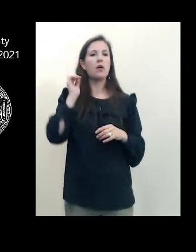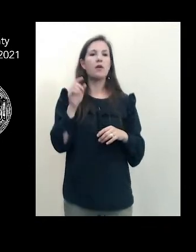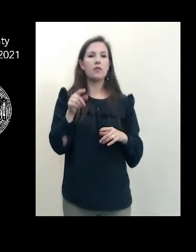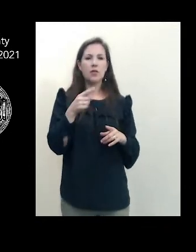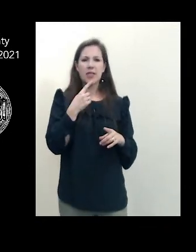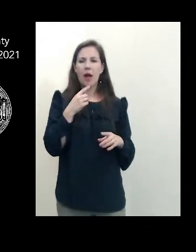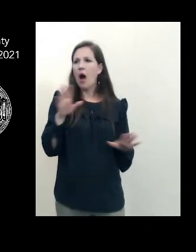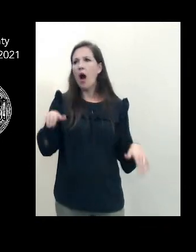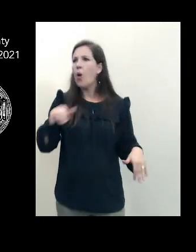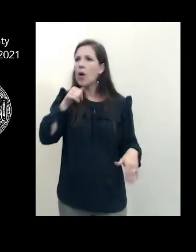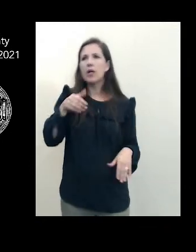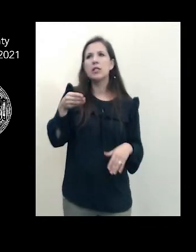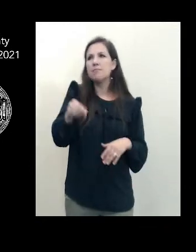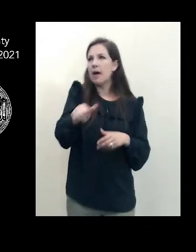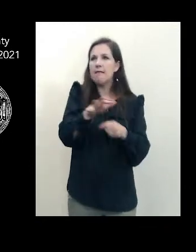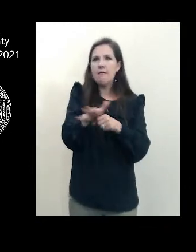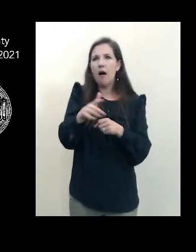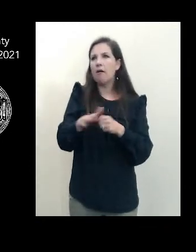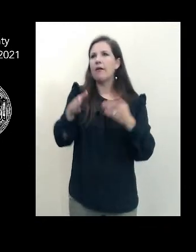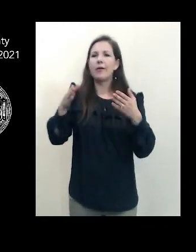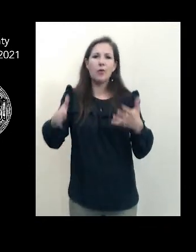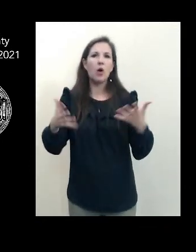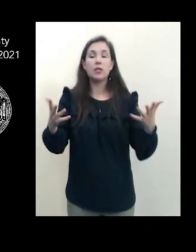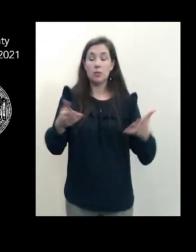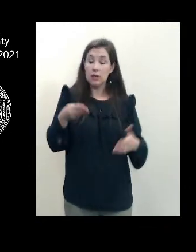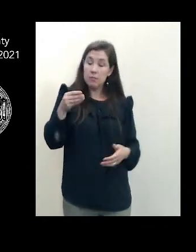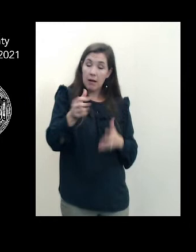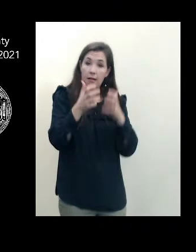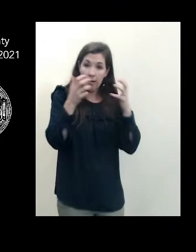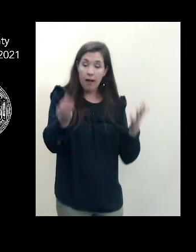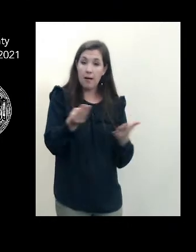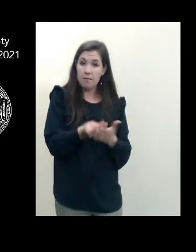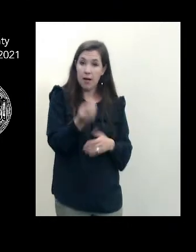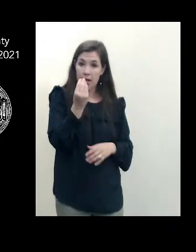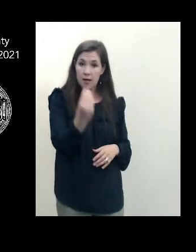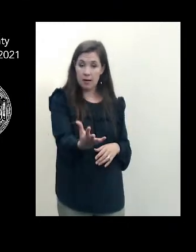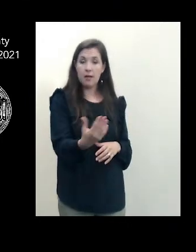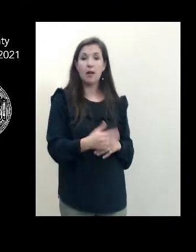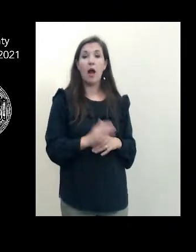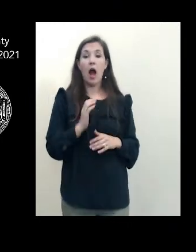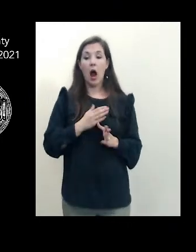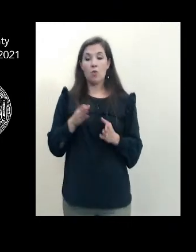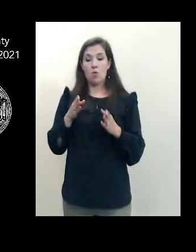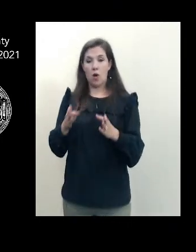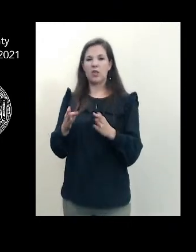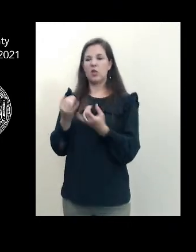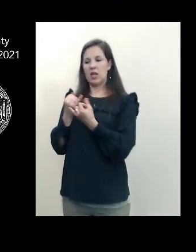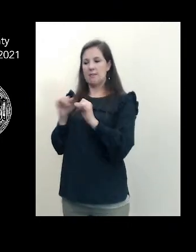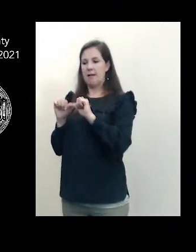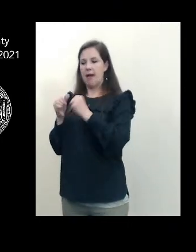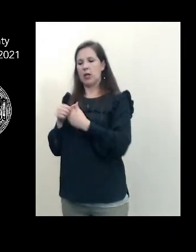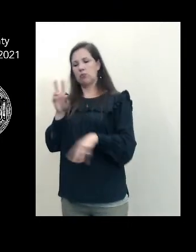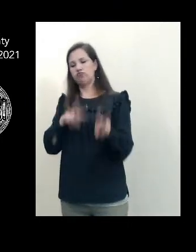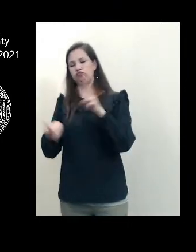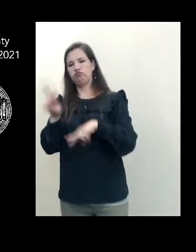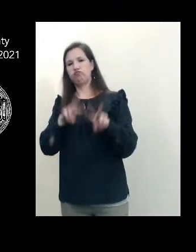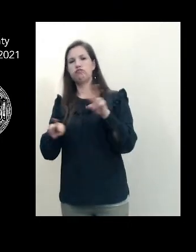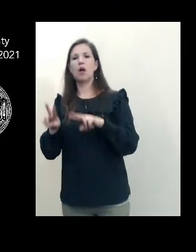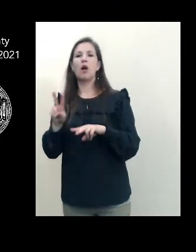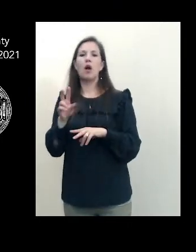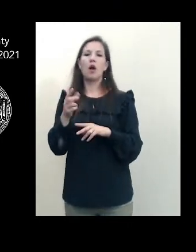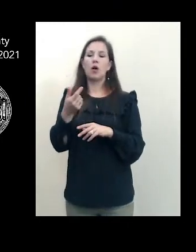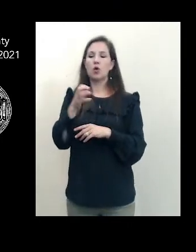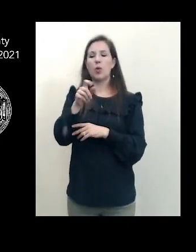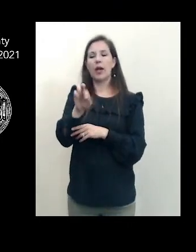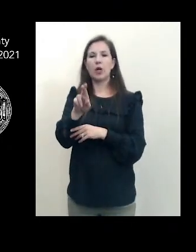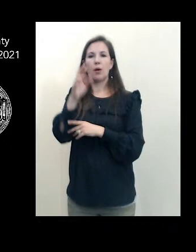we're not spending enough money on our roads, we've spent a lot of money on our roads. Our roads are rated by an independent agency, the Greater Buffalo